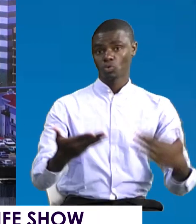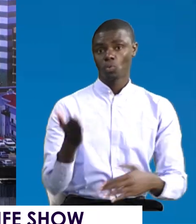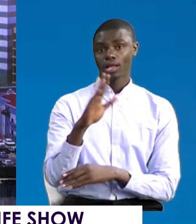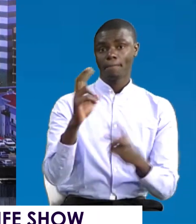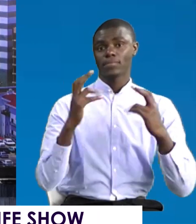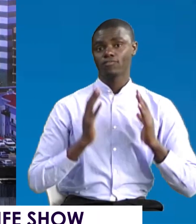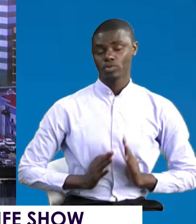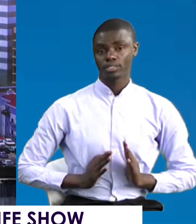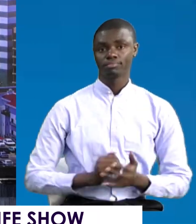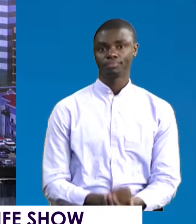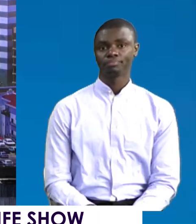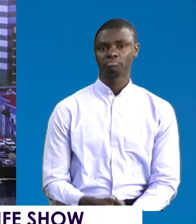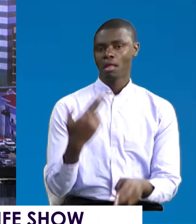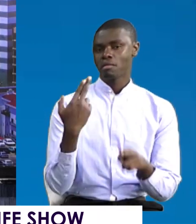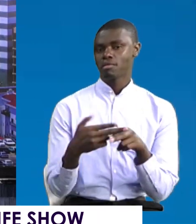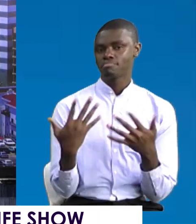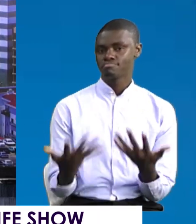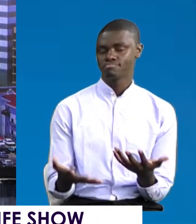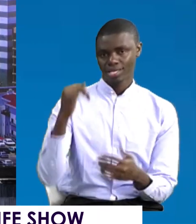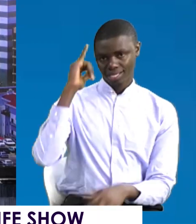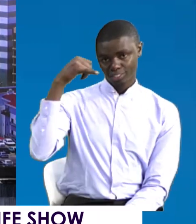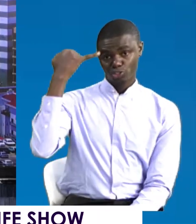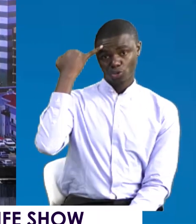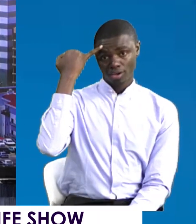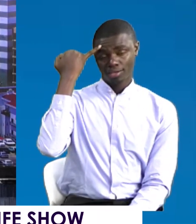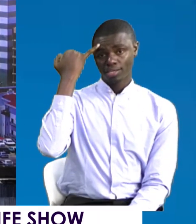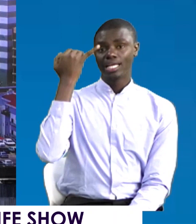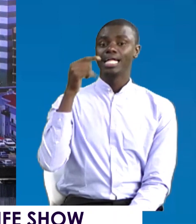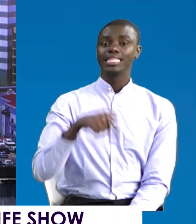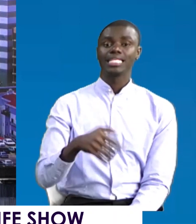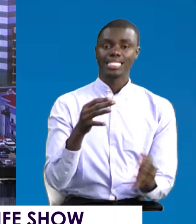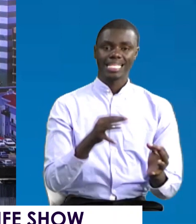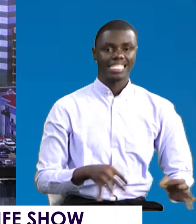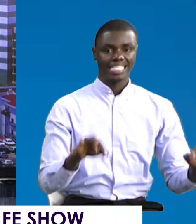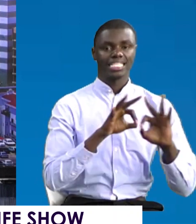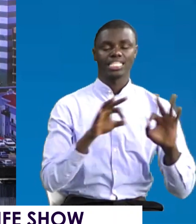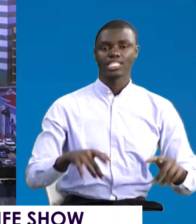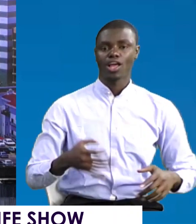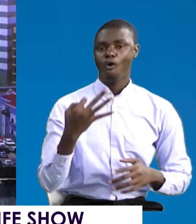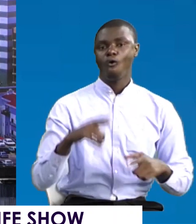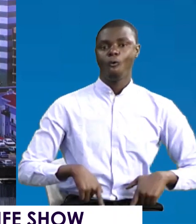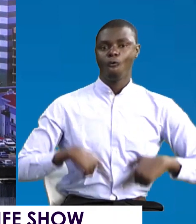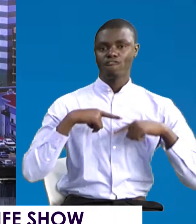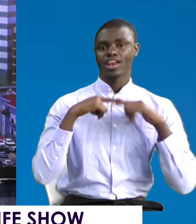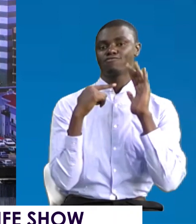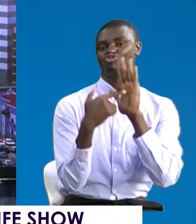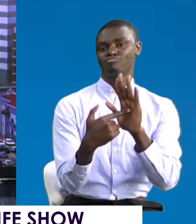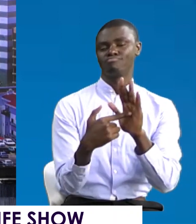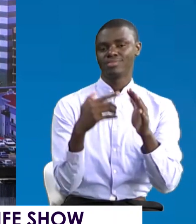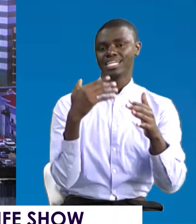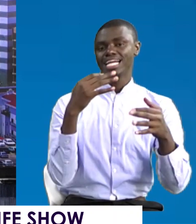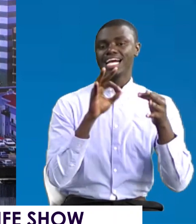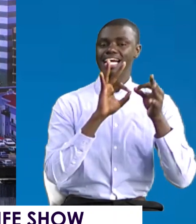Welcome back, viewers. My name is JONAH SIMBA, and this is the Treasures of Life show. And my